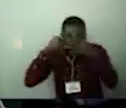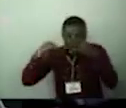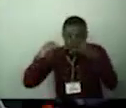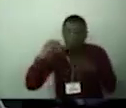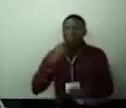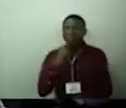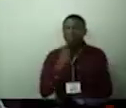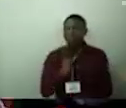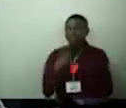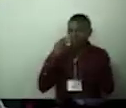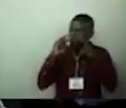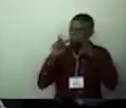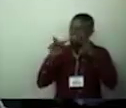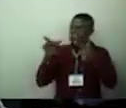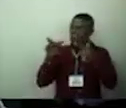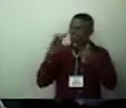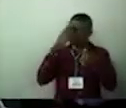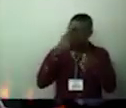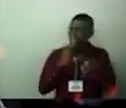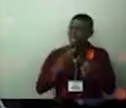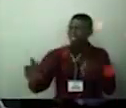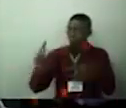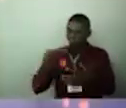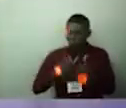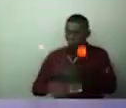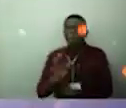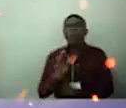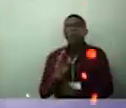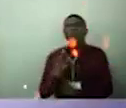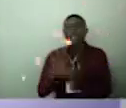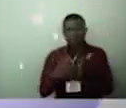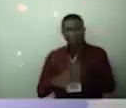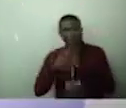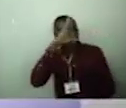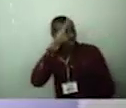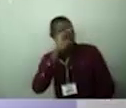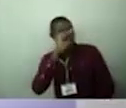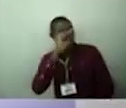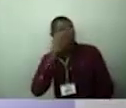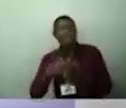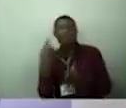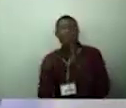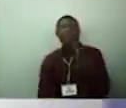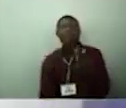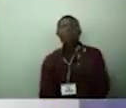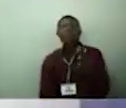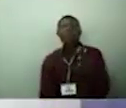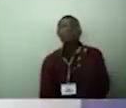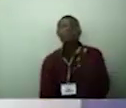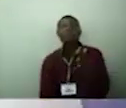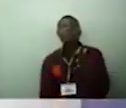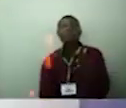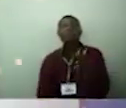said, I see that a virgin will conceive and give birth to a son, and his name shall be called